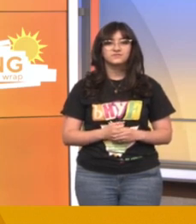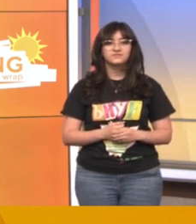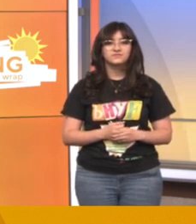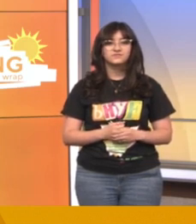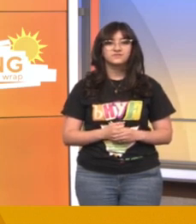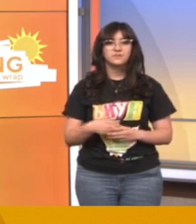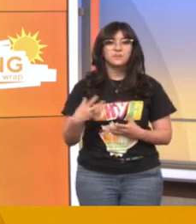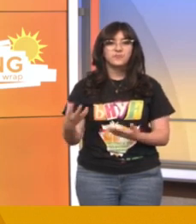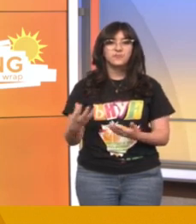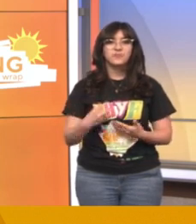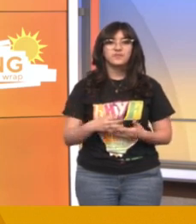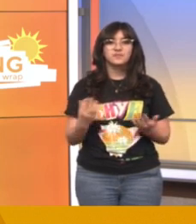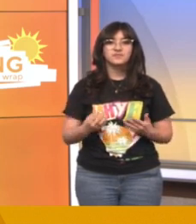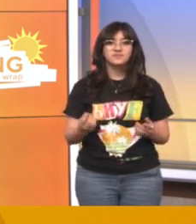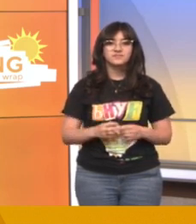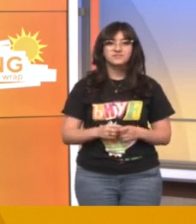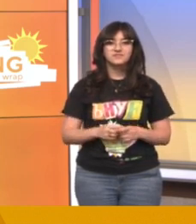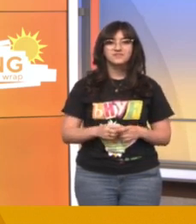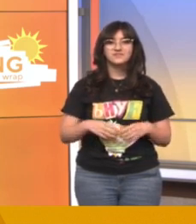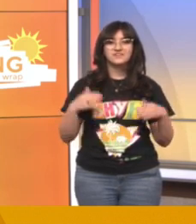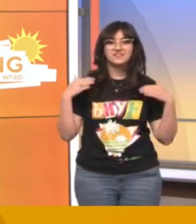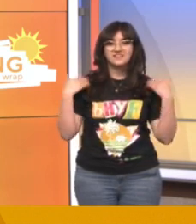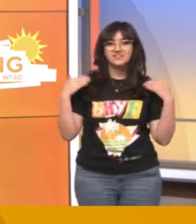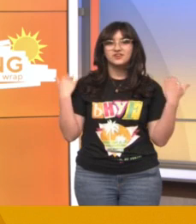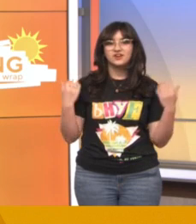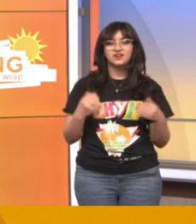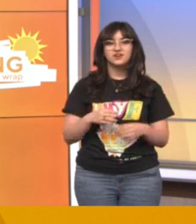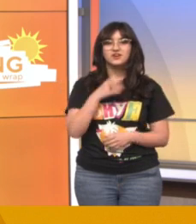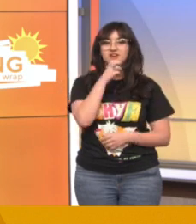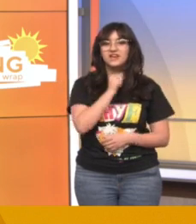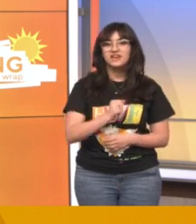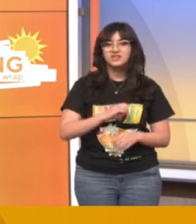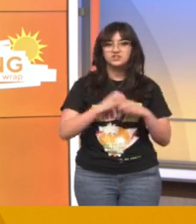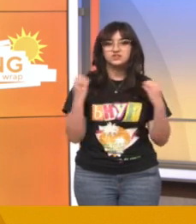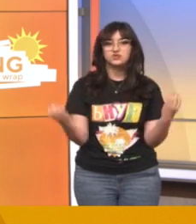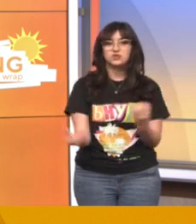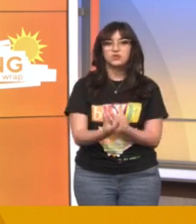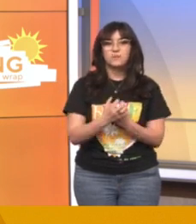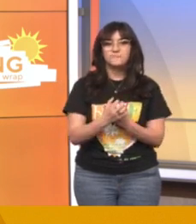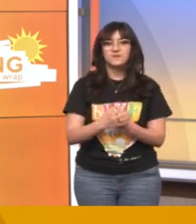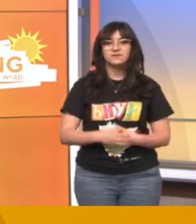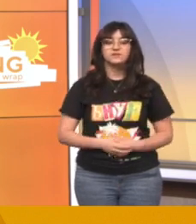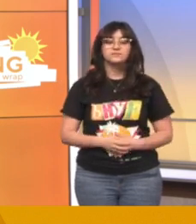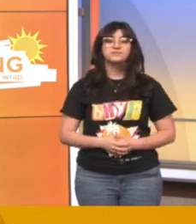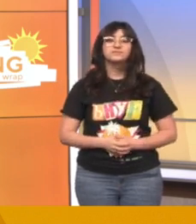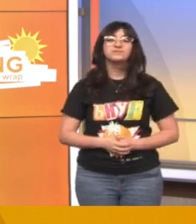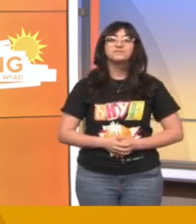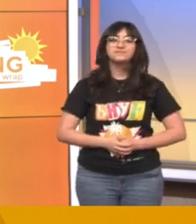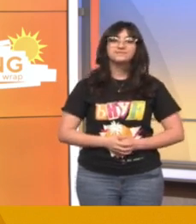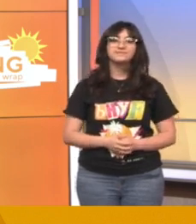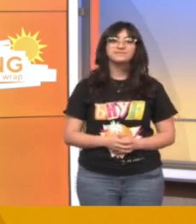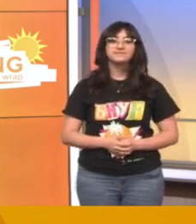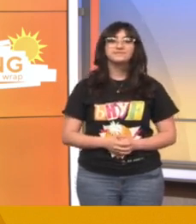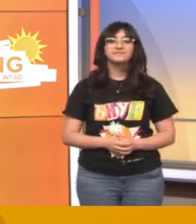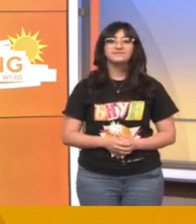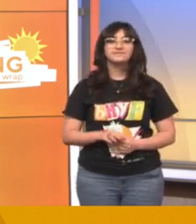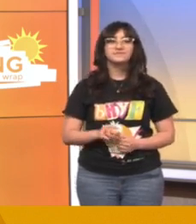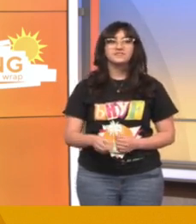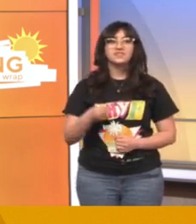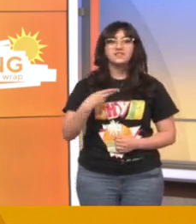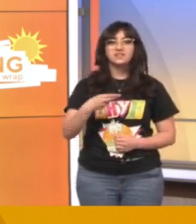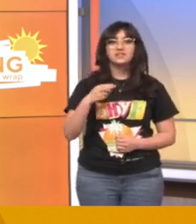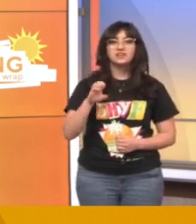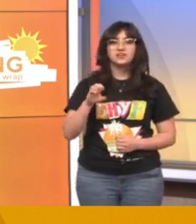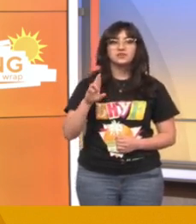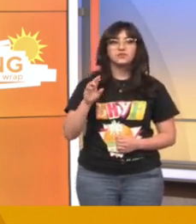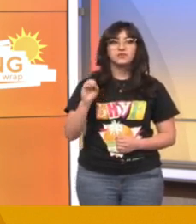it into a new age group, in large part to the way you portrayed your character Miguel Diaz in the show, because he is such a heroic character,